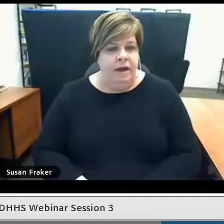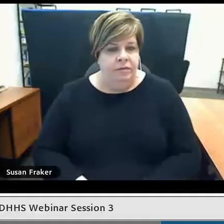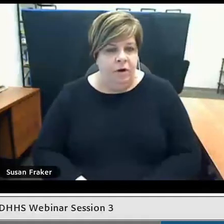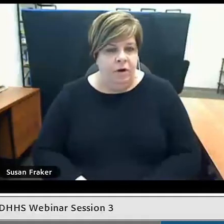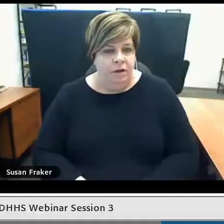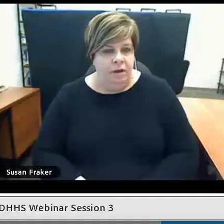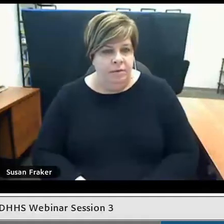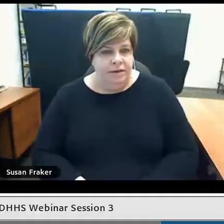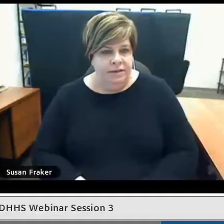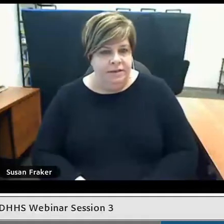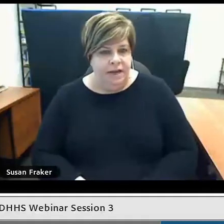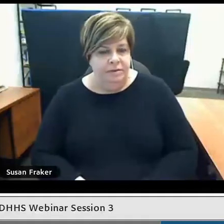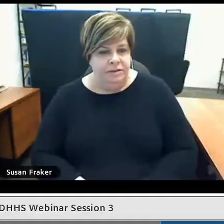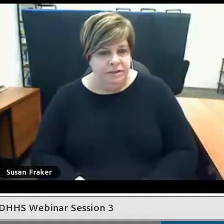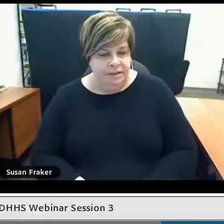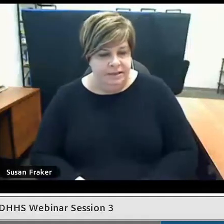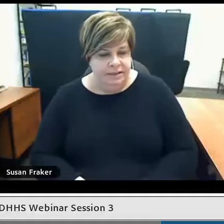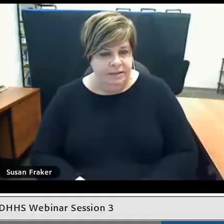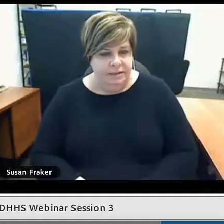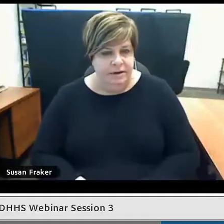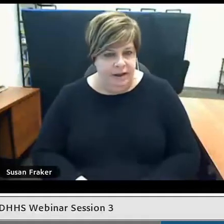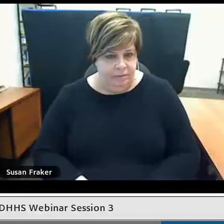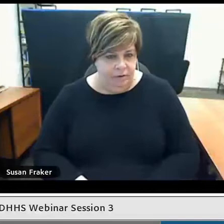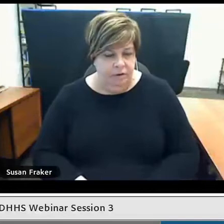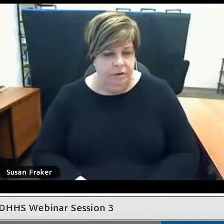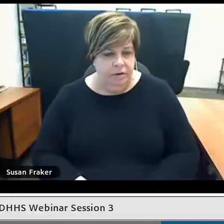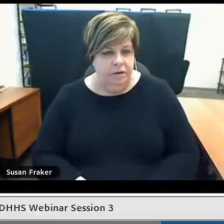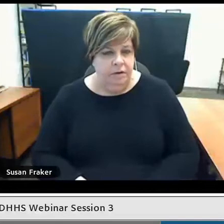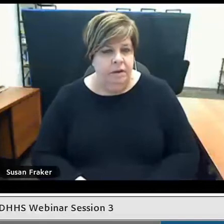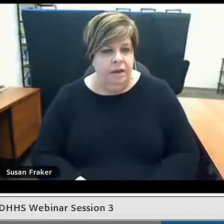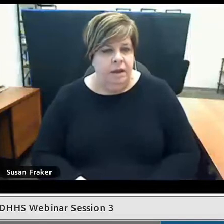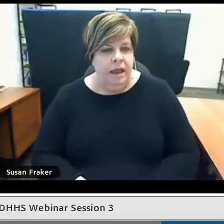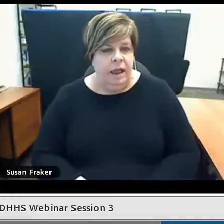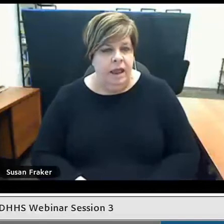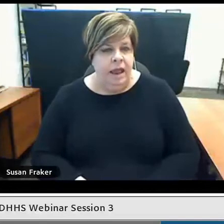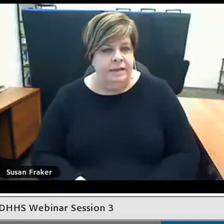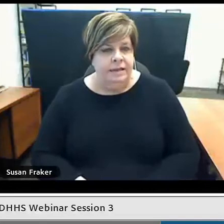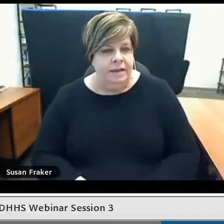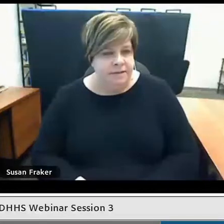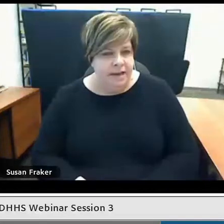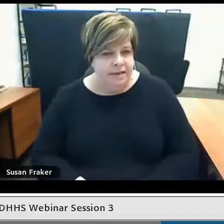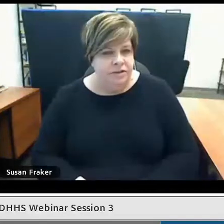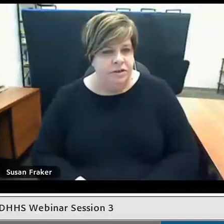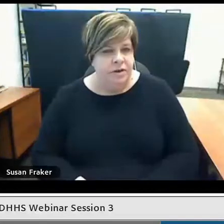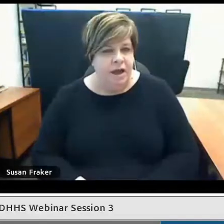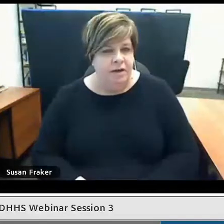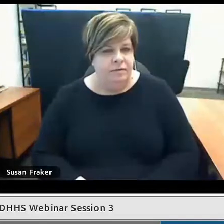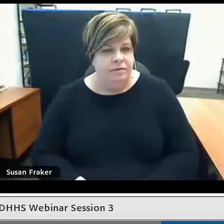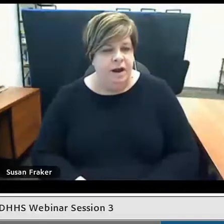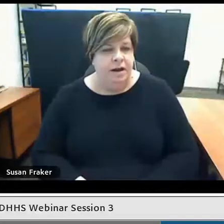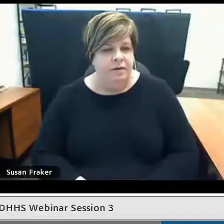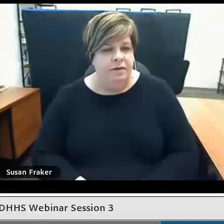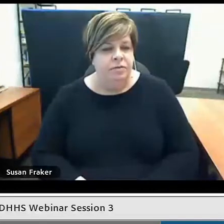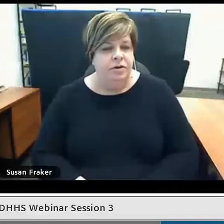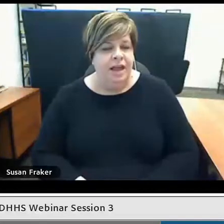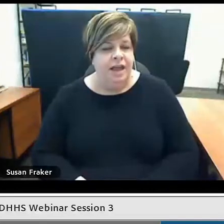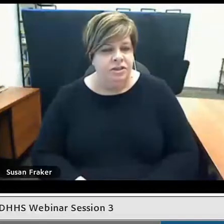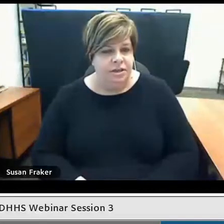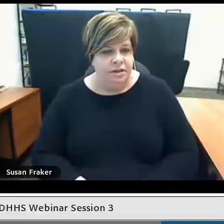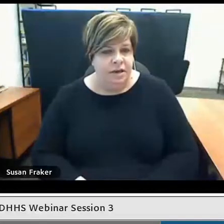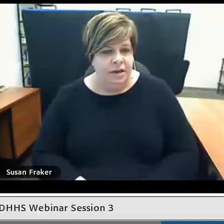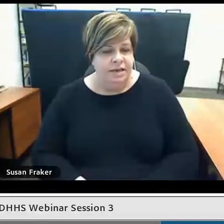Now, we have a formal American Sign Language assessment available, and some states do have a variety